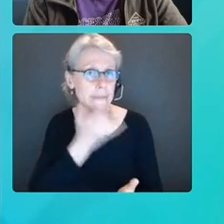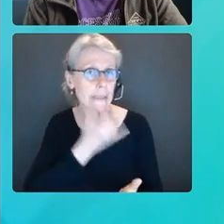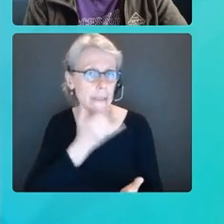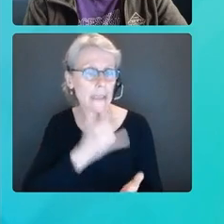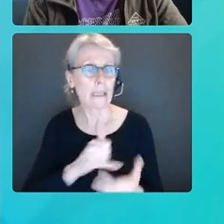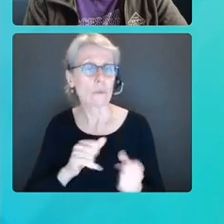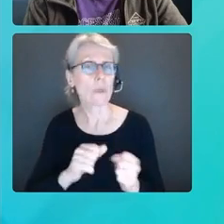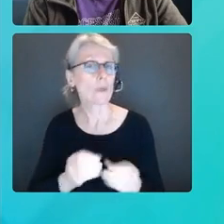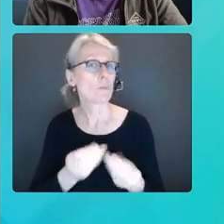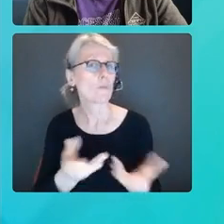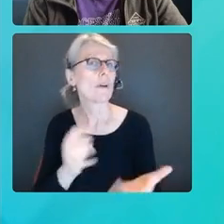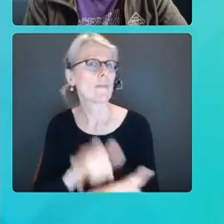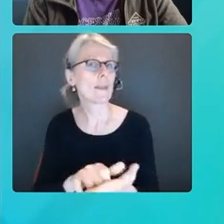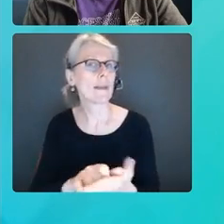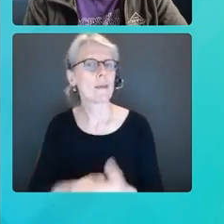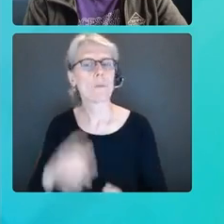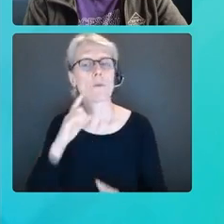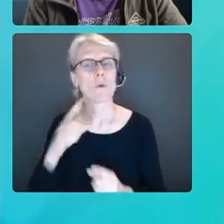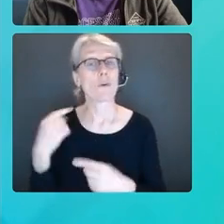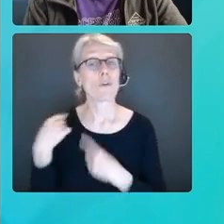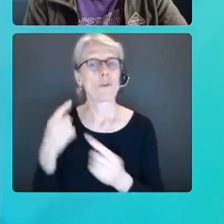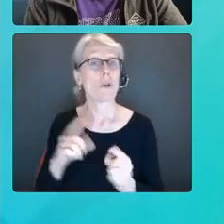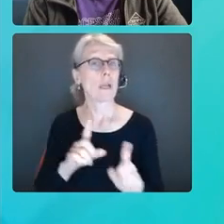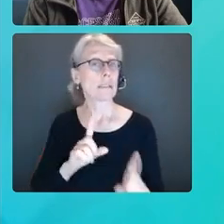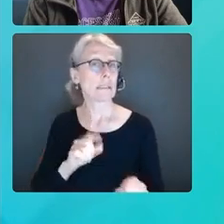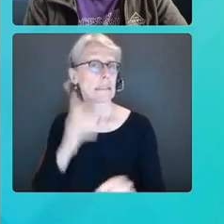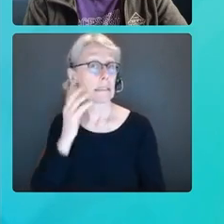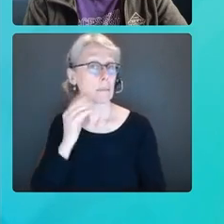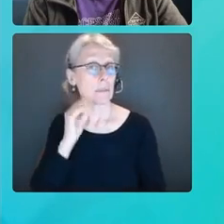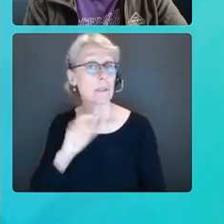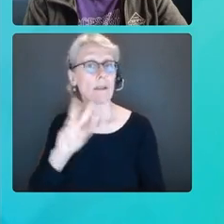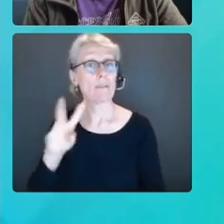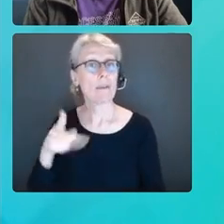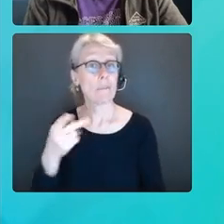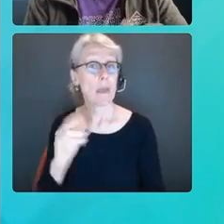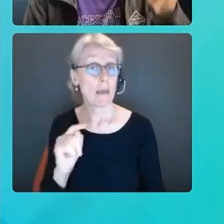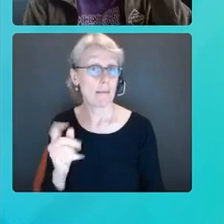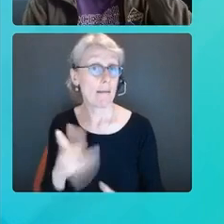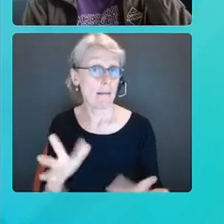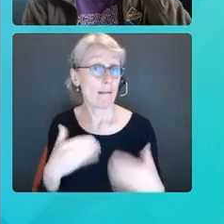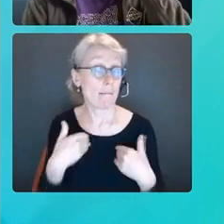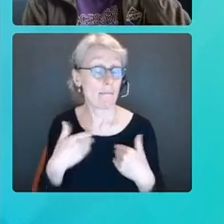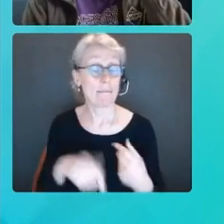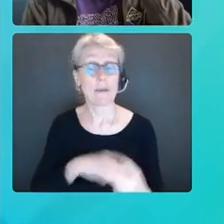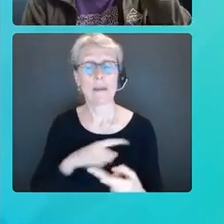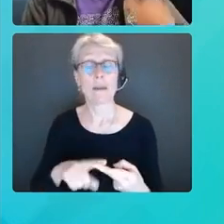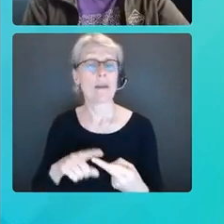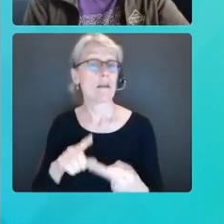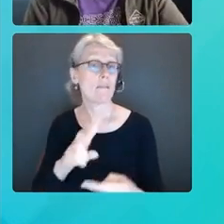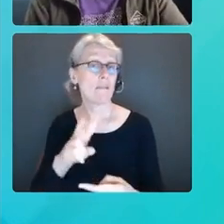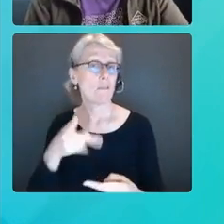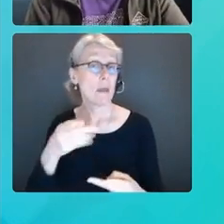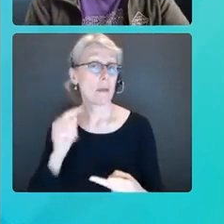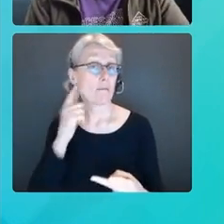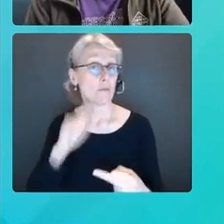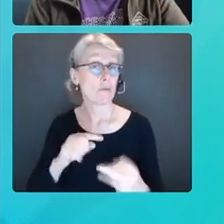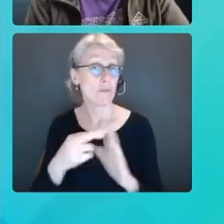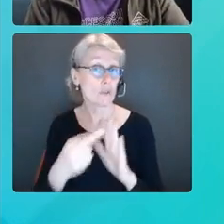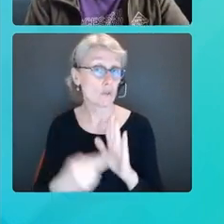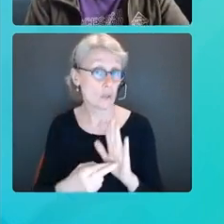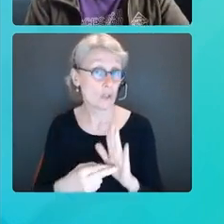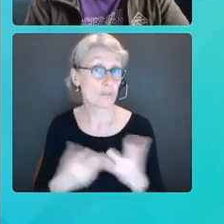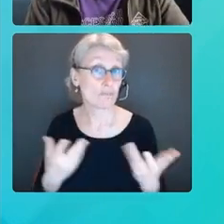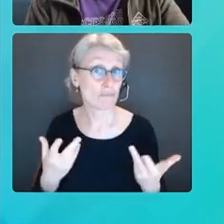But within the attendee hub experience, we currently have VPATs for that along with the registration. So I just wanted to make sure that we